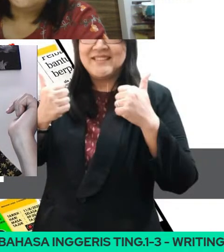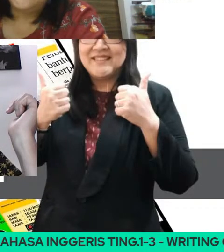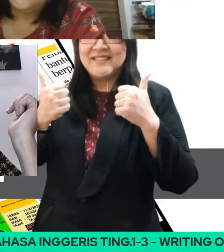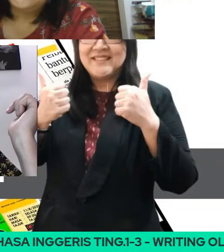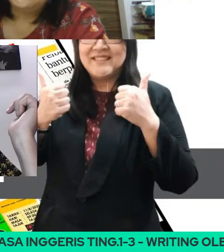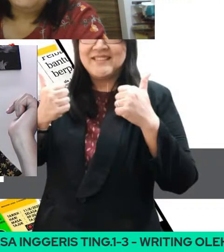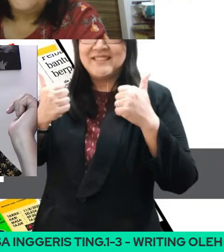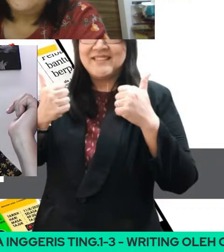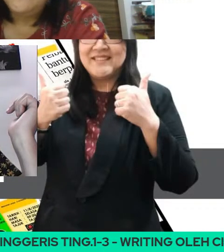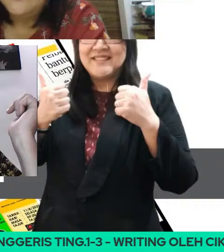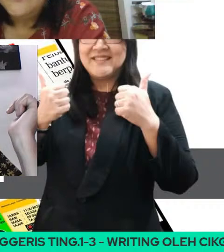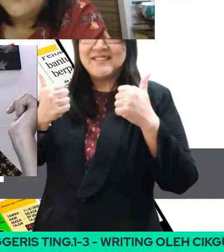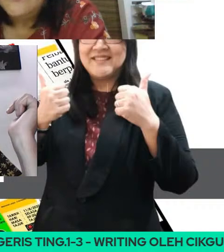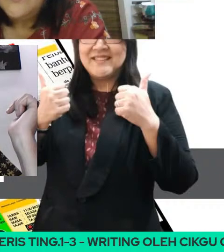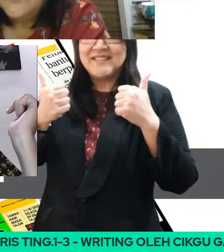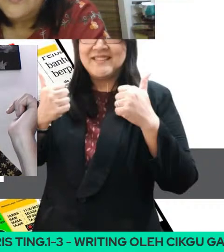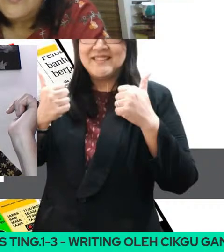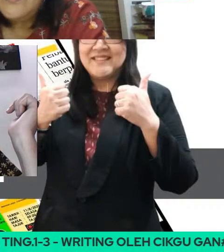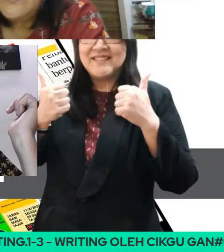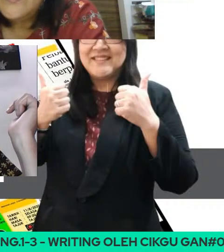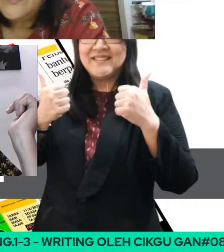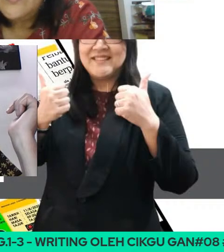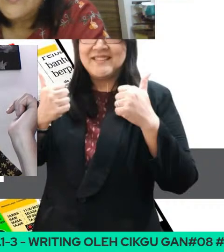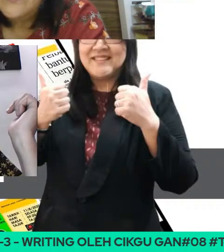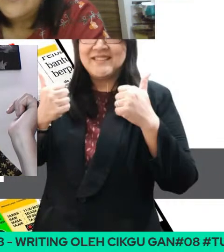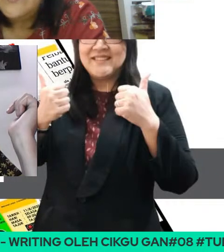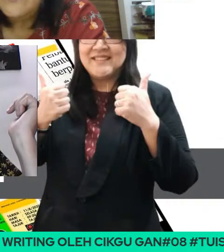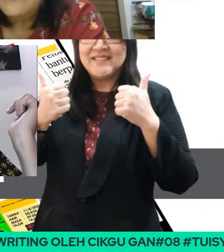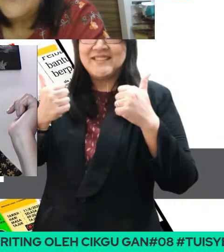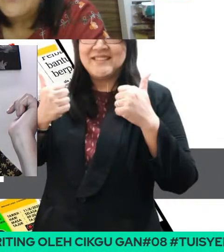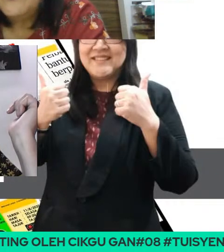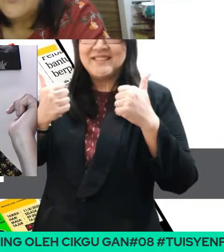capture the HTTP links